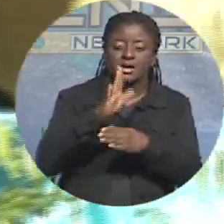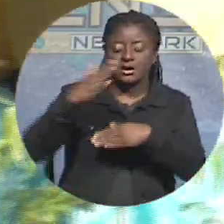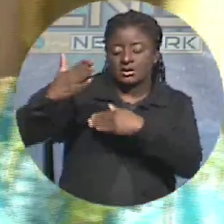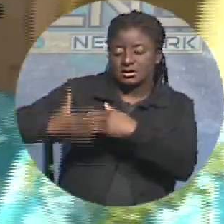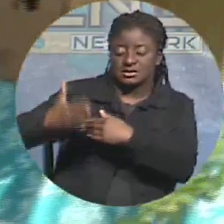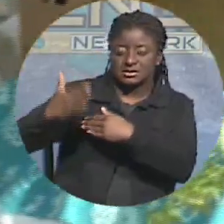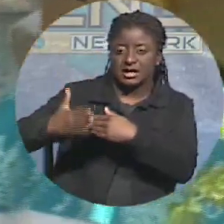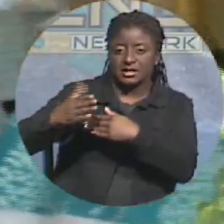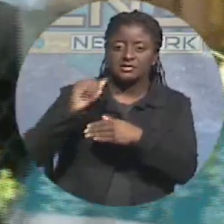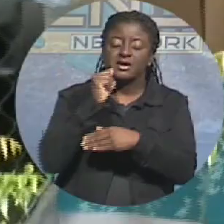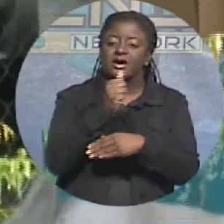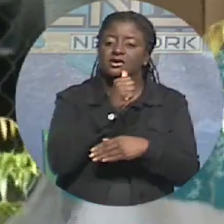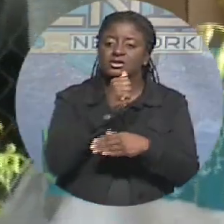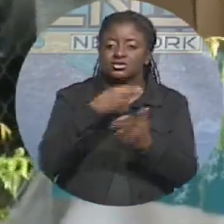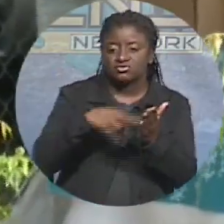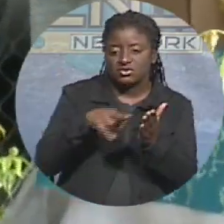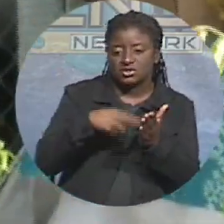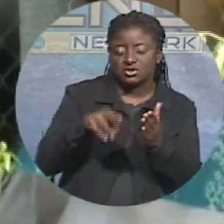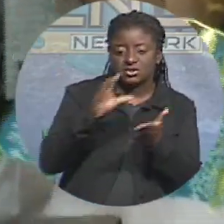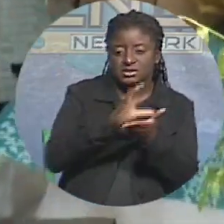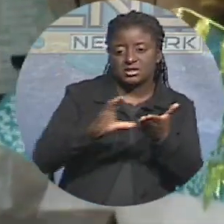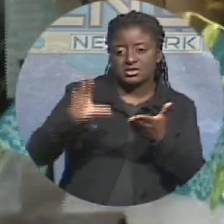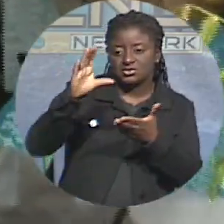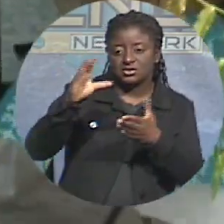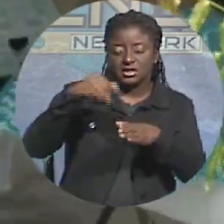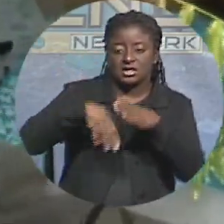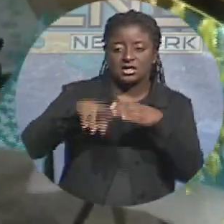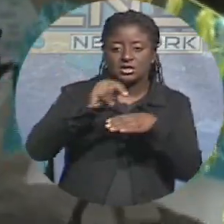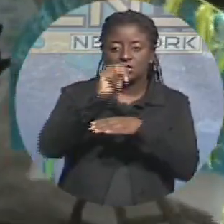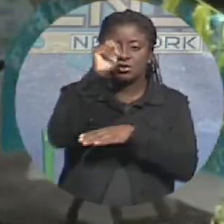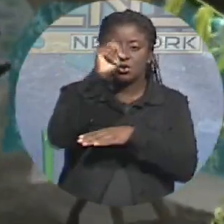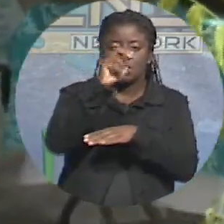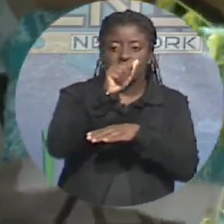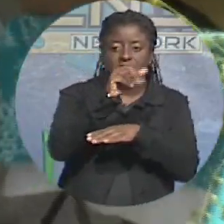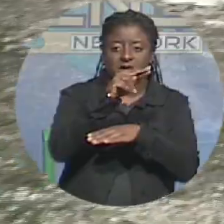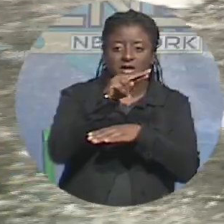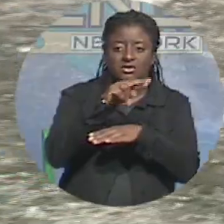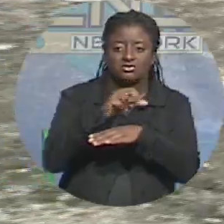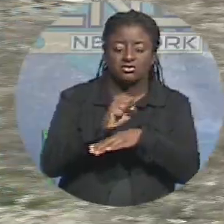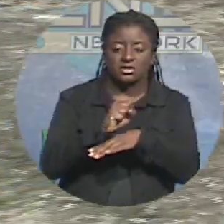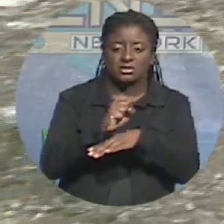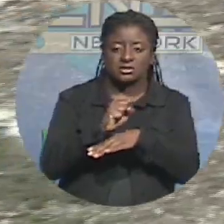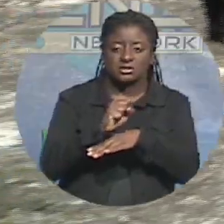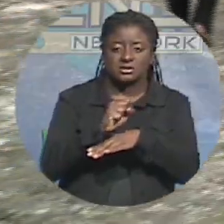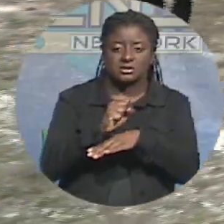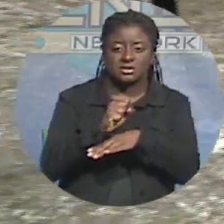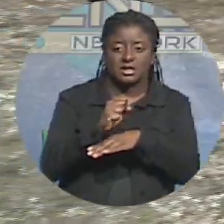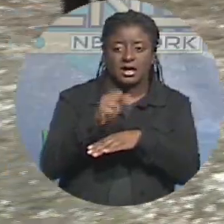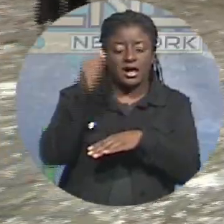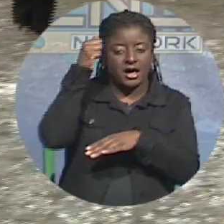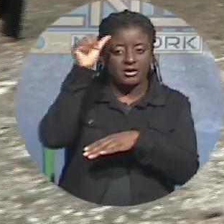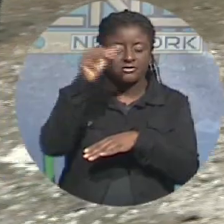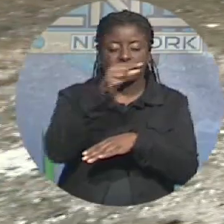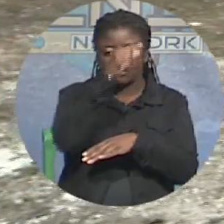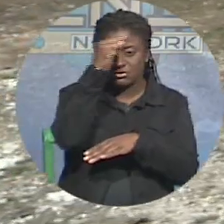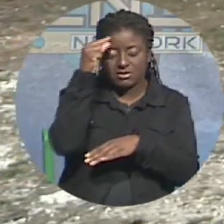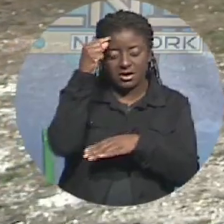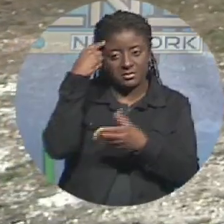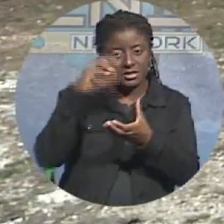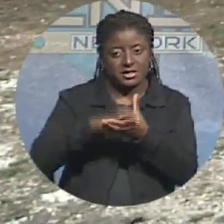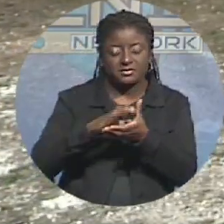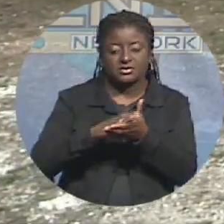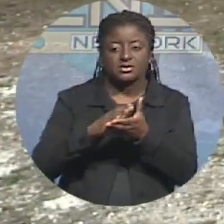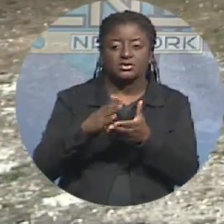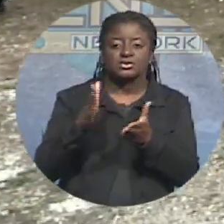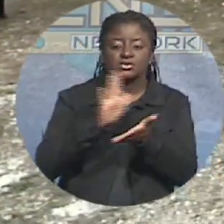Andros. Agriculture and Marine Resources Minister V. Alfred Gray believes the school will present the opportunity to train Bahamians to take advantage of